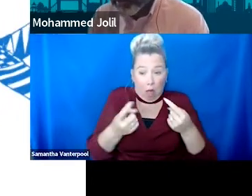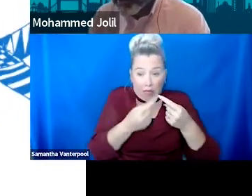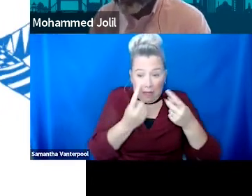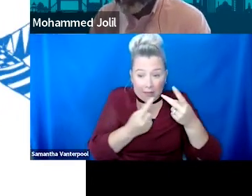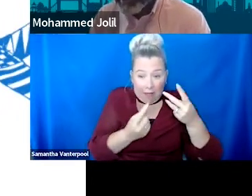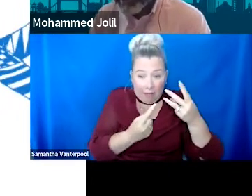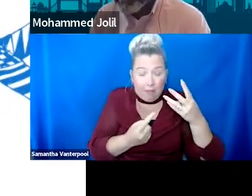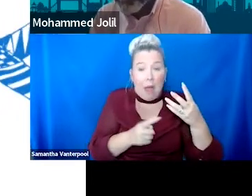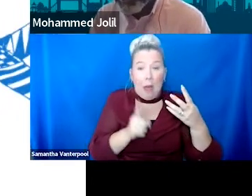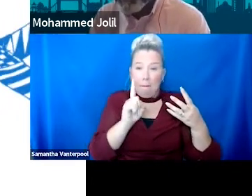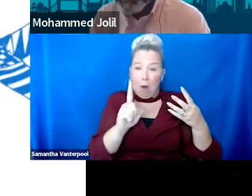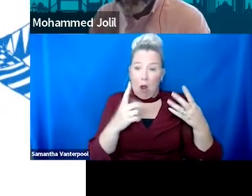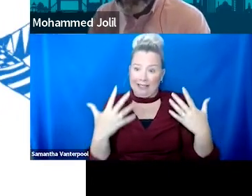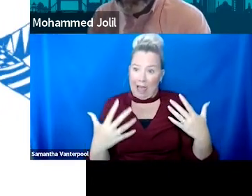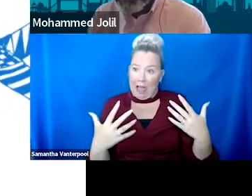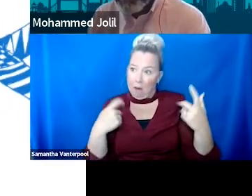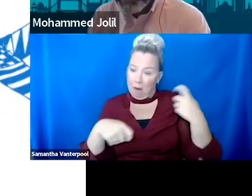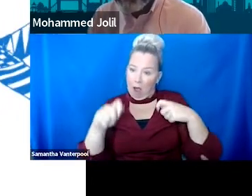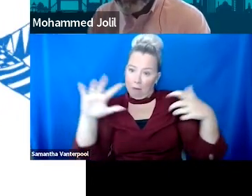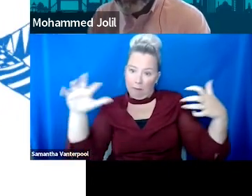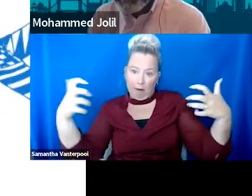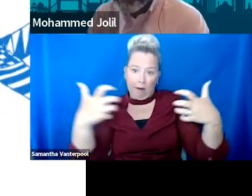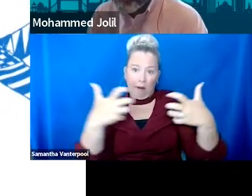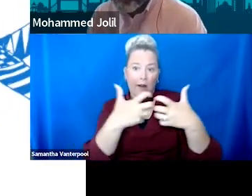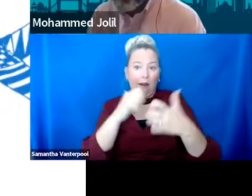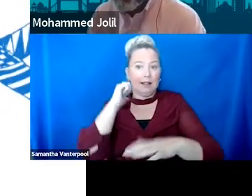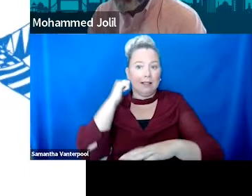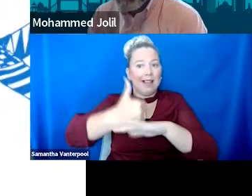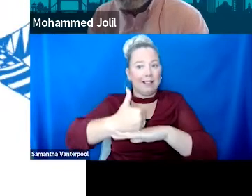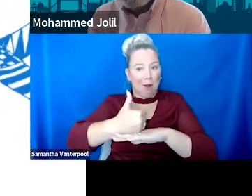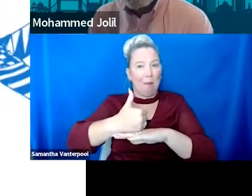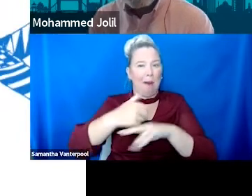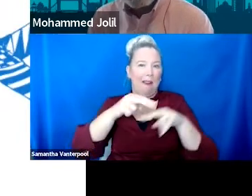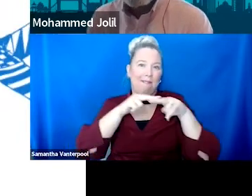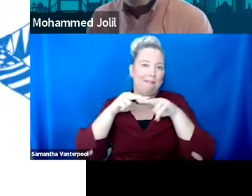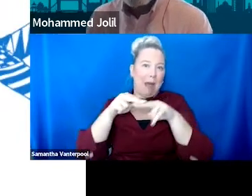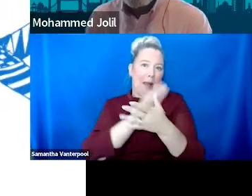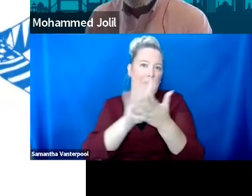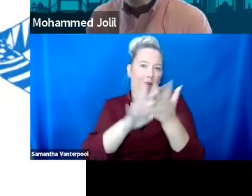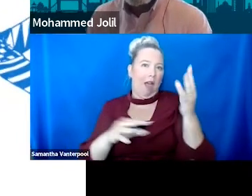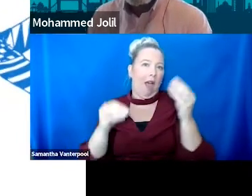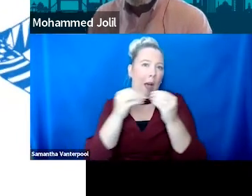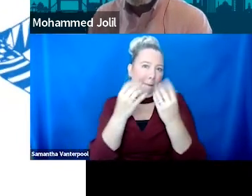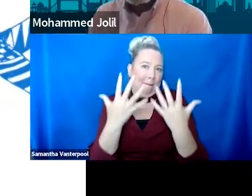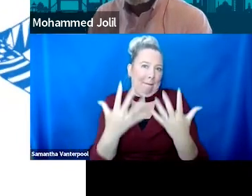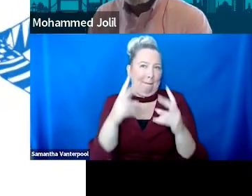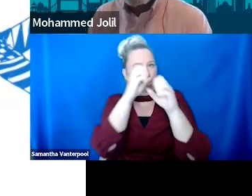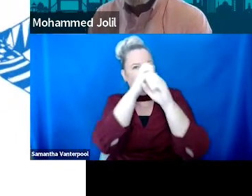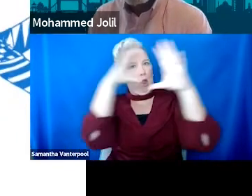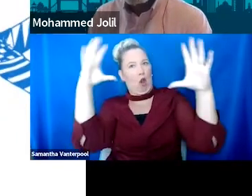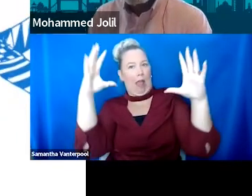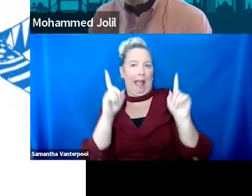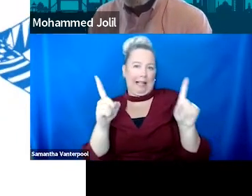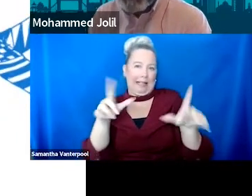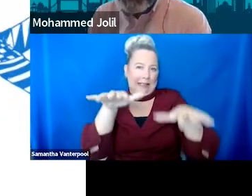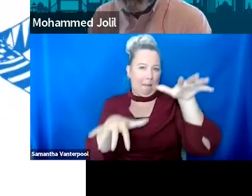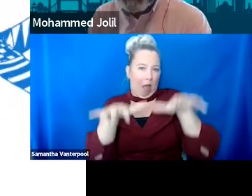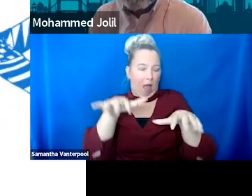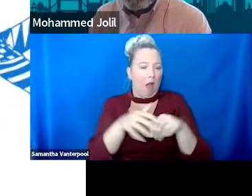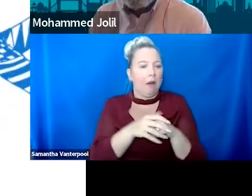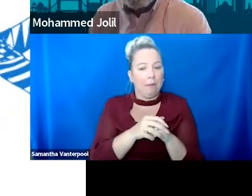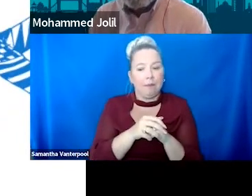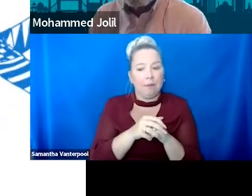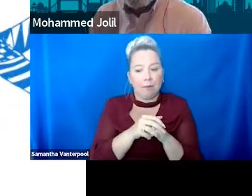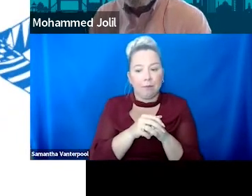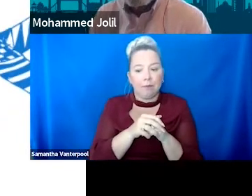family hubs were. So if I can move on to the next slide, please. So we were lucky